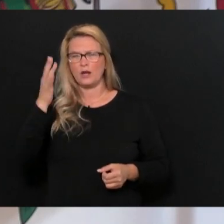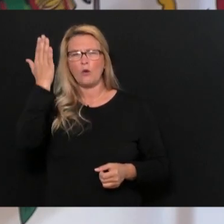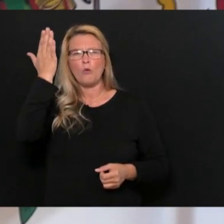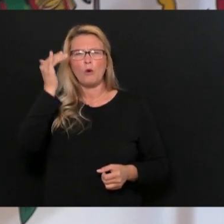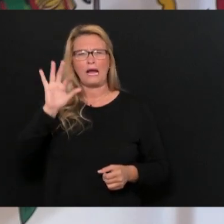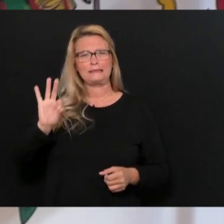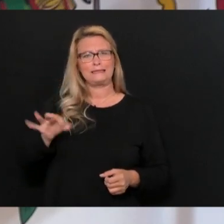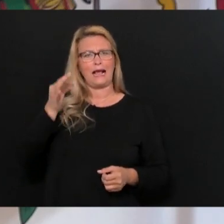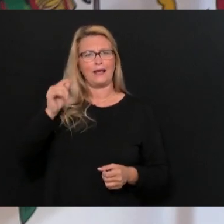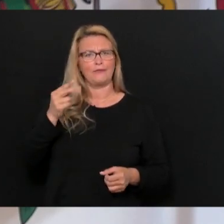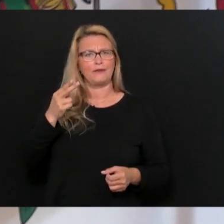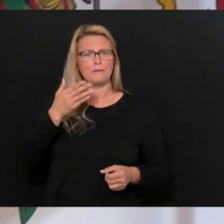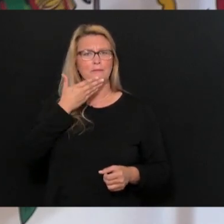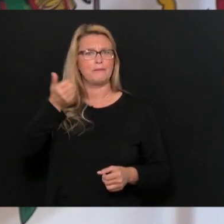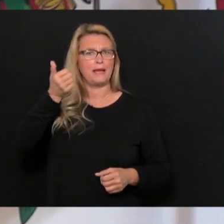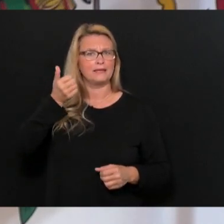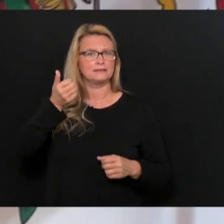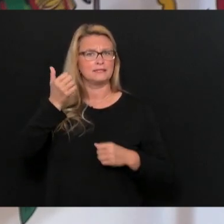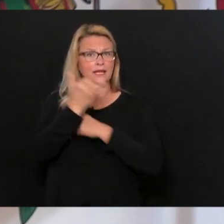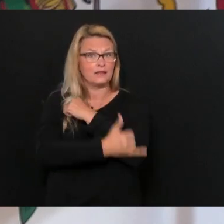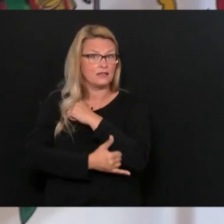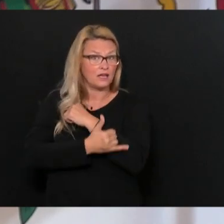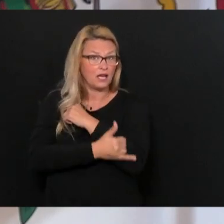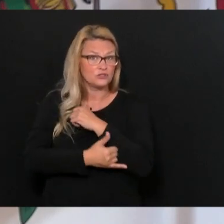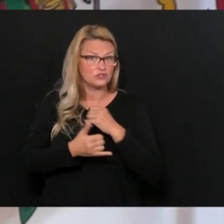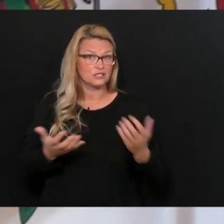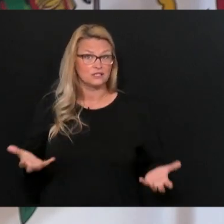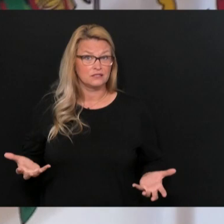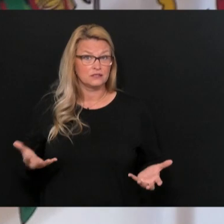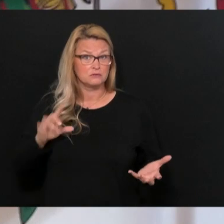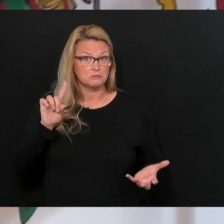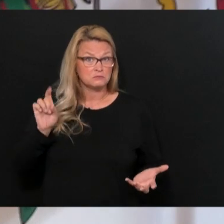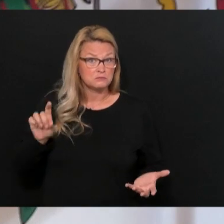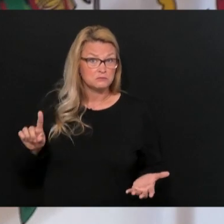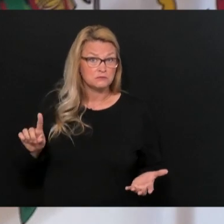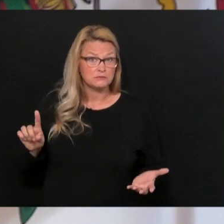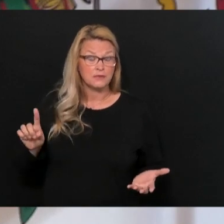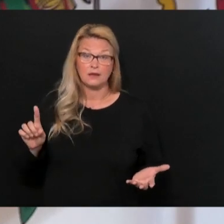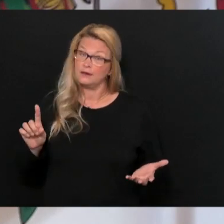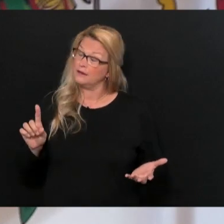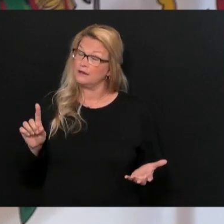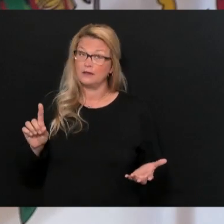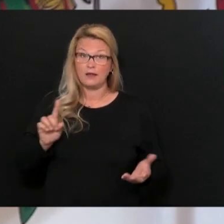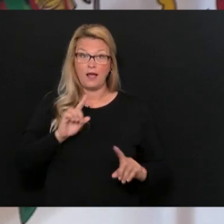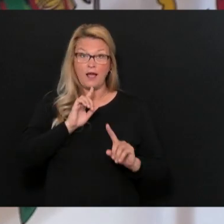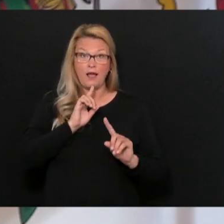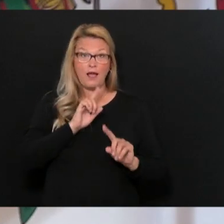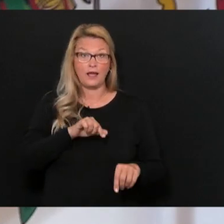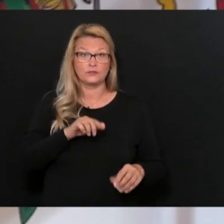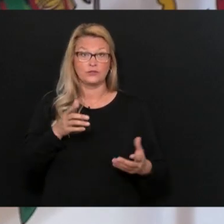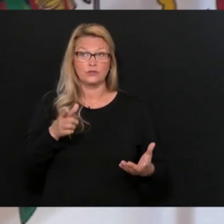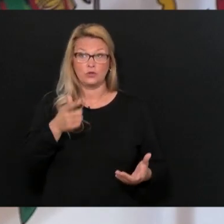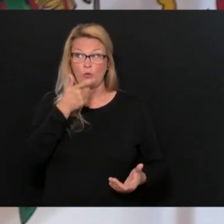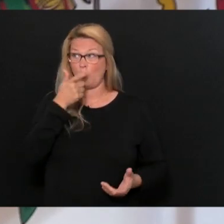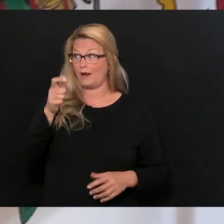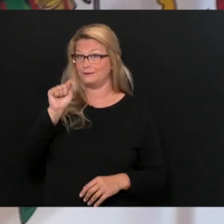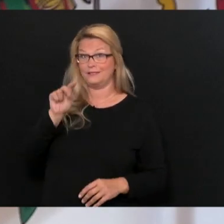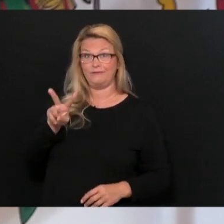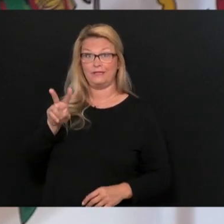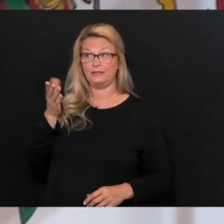in the country? And the answer is just as simple as mud. All you've got to do is turn the TV on and